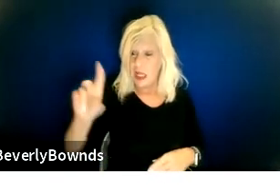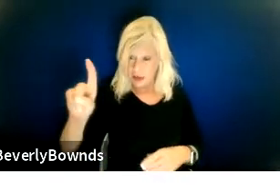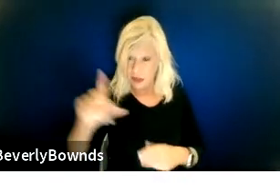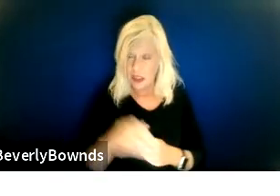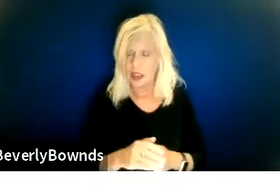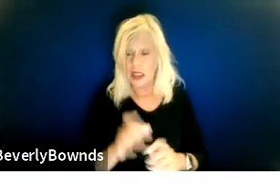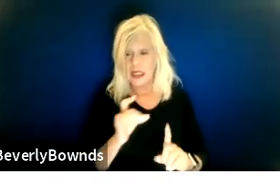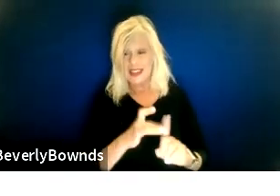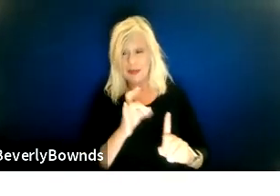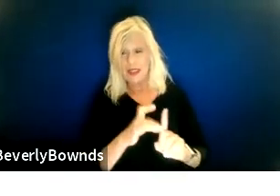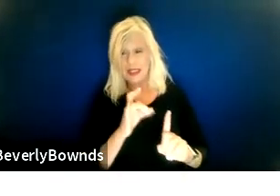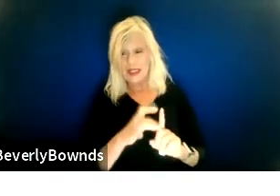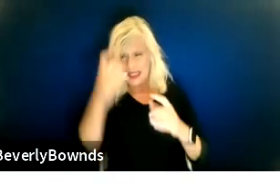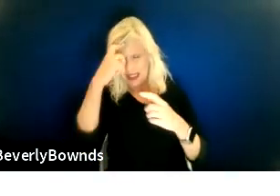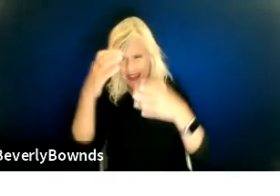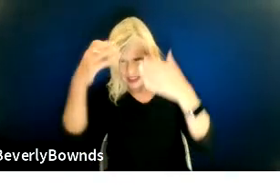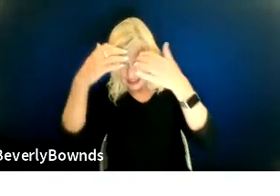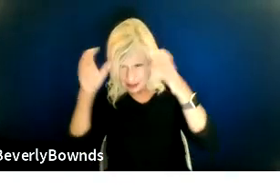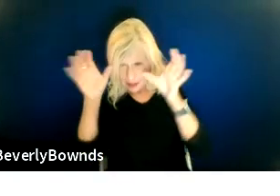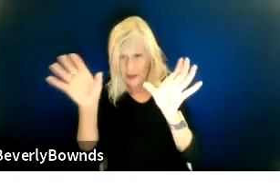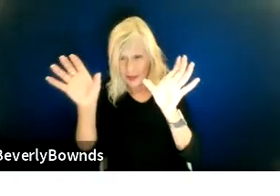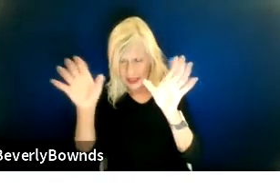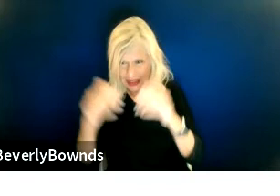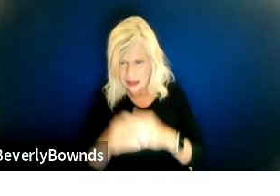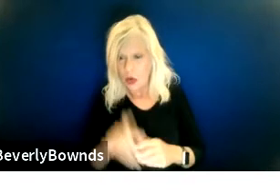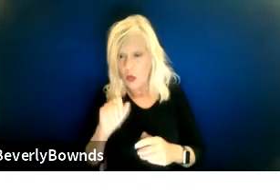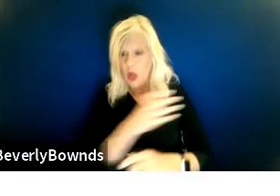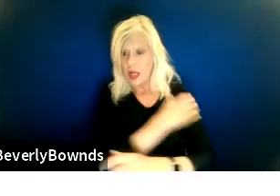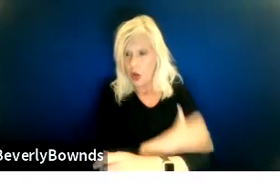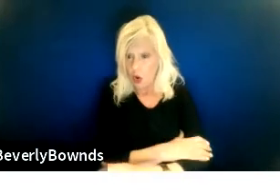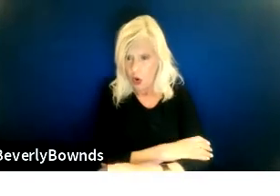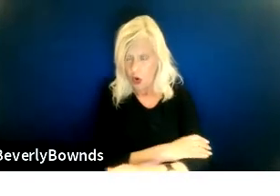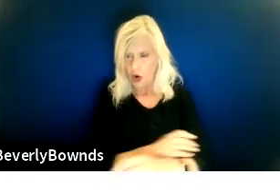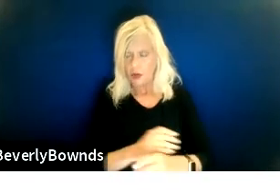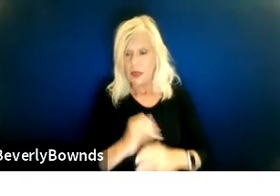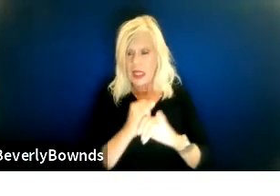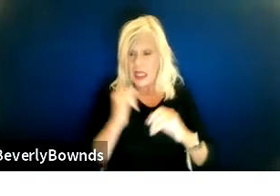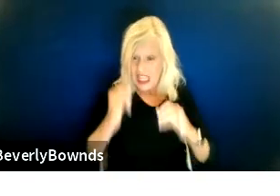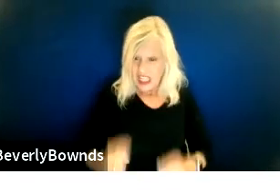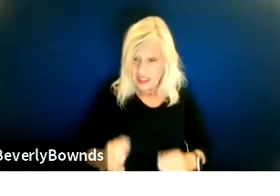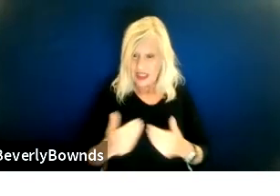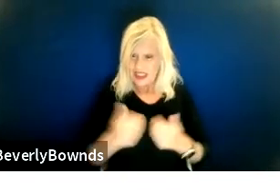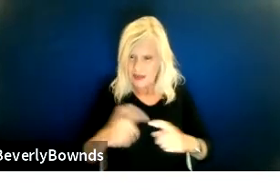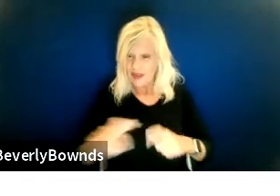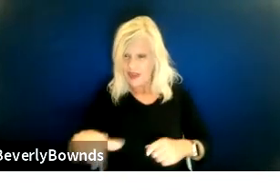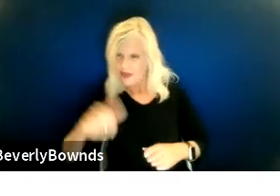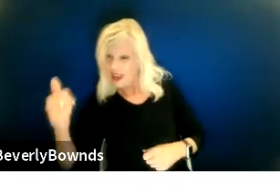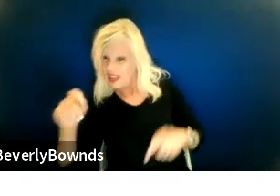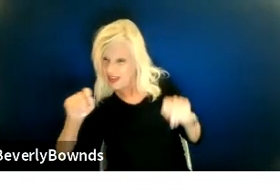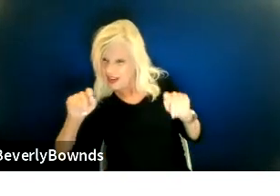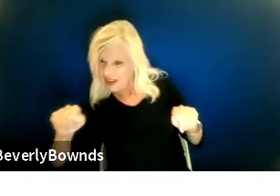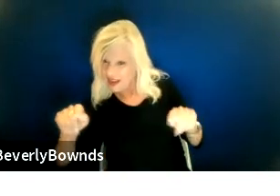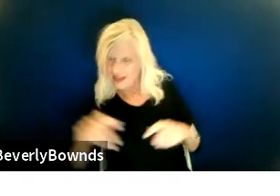simulated split crank type situation where one arm can move independently of the other. And you saw